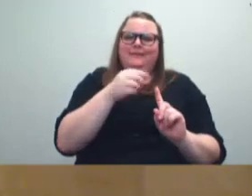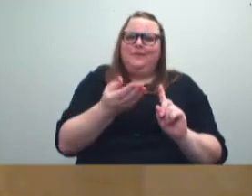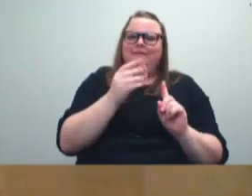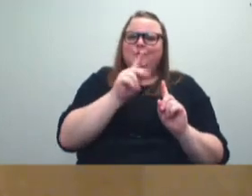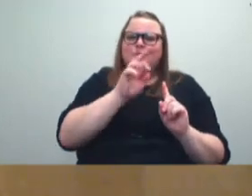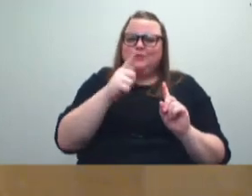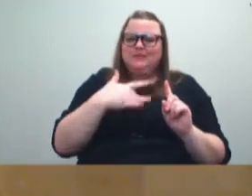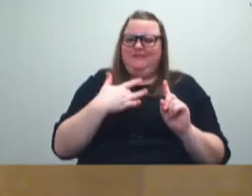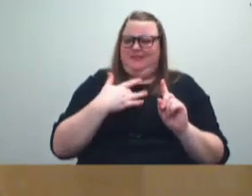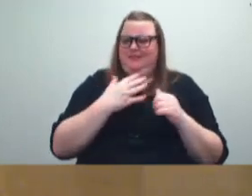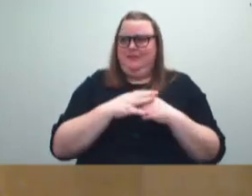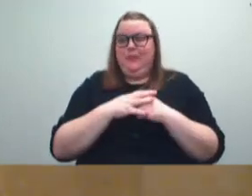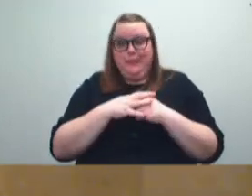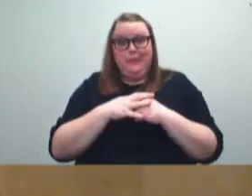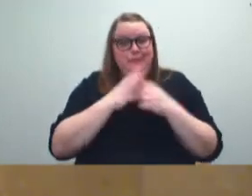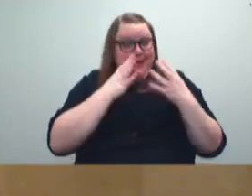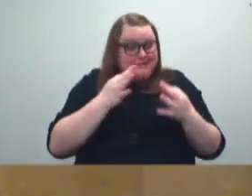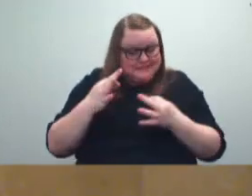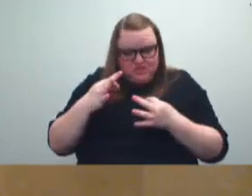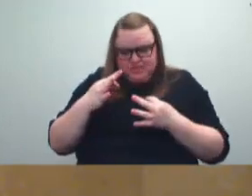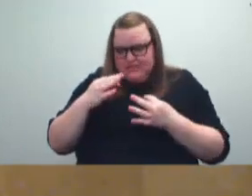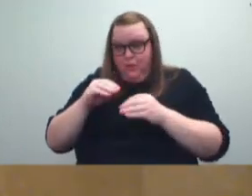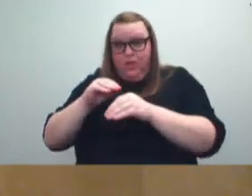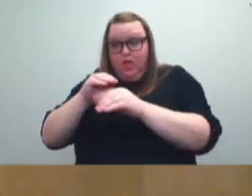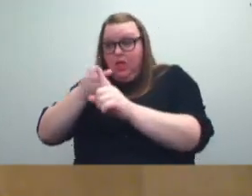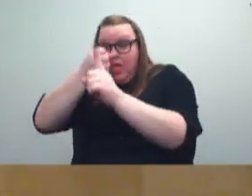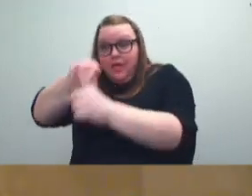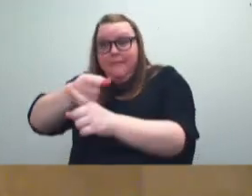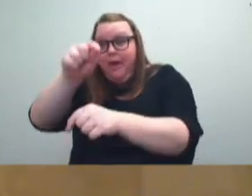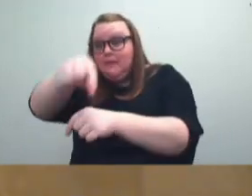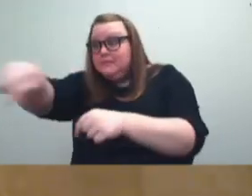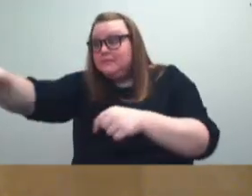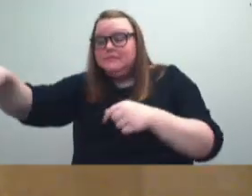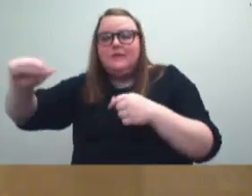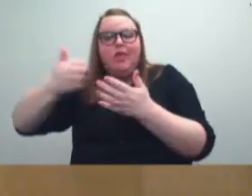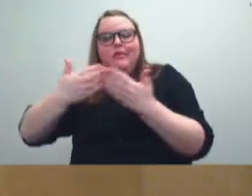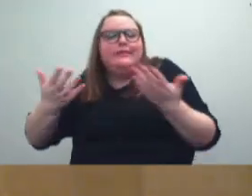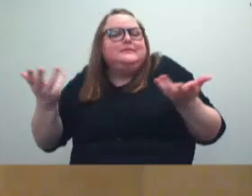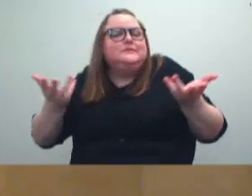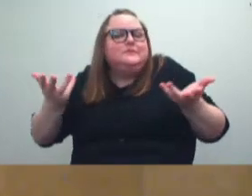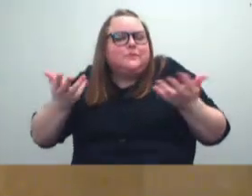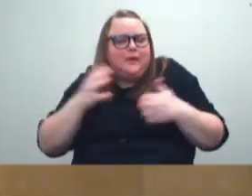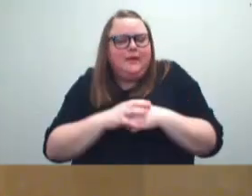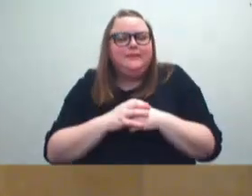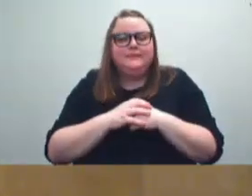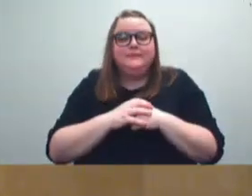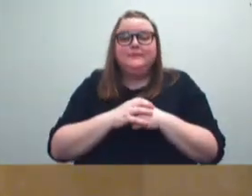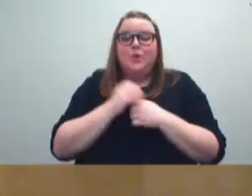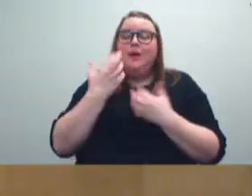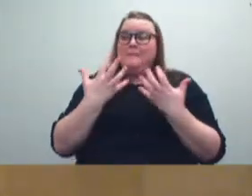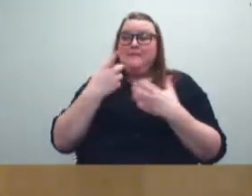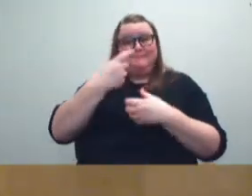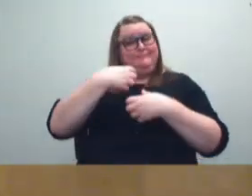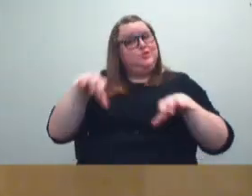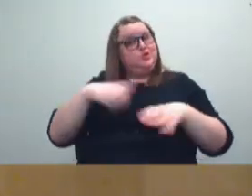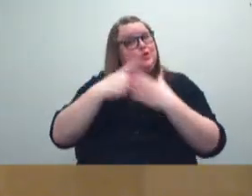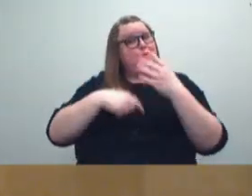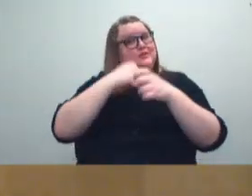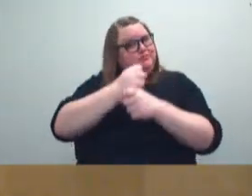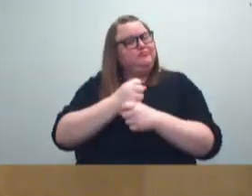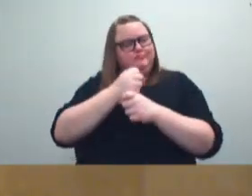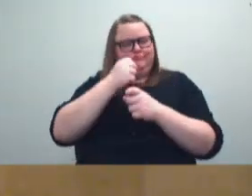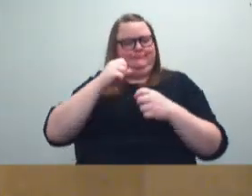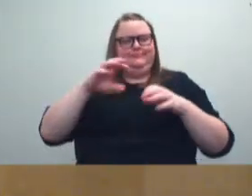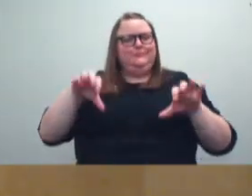How can I help? Maybe you can really do something that have intended consequences by making sure you do what's right as well. So thank you, Mayor Sheevy. Honored to be